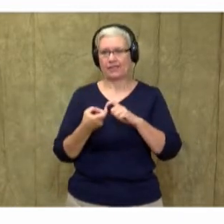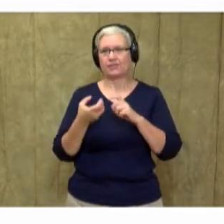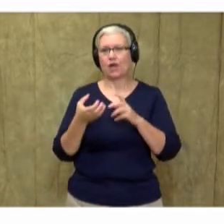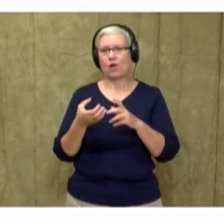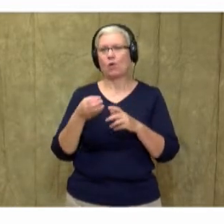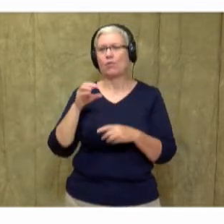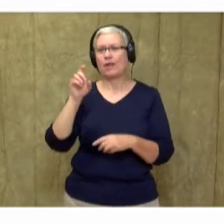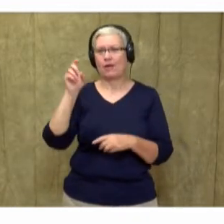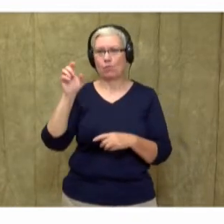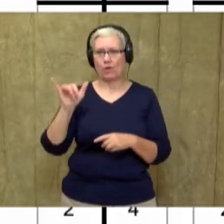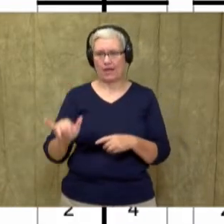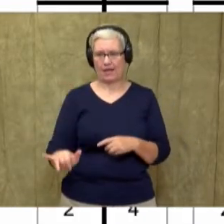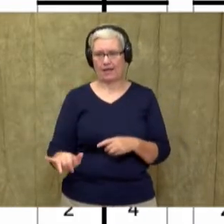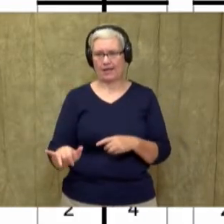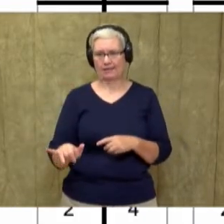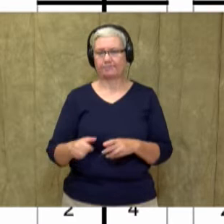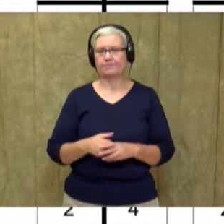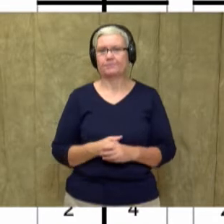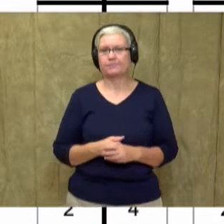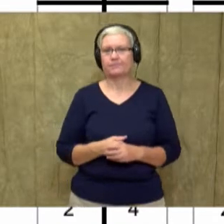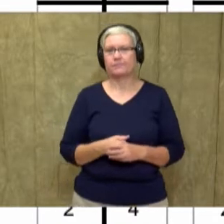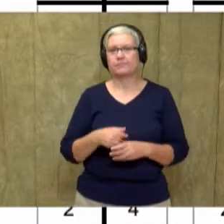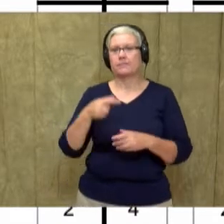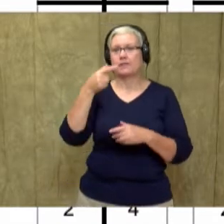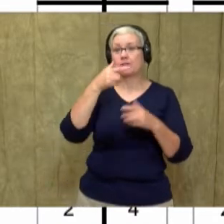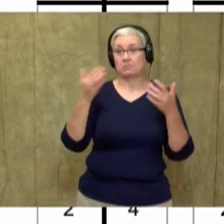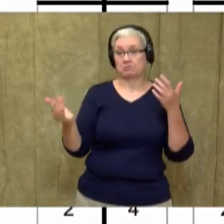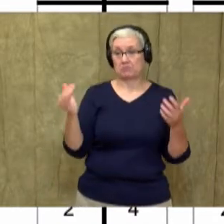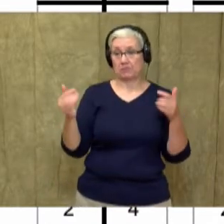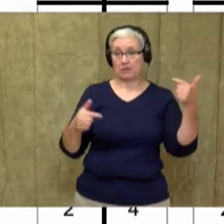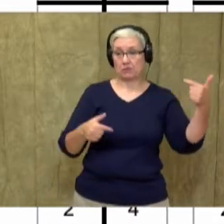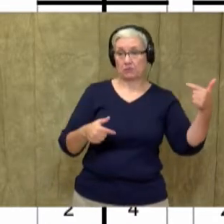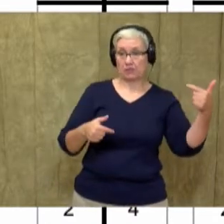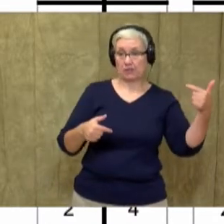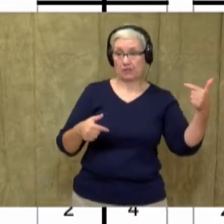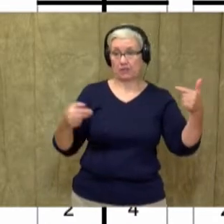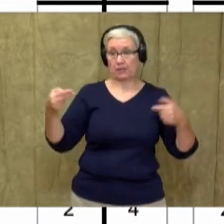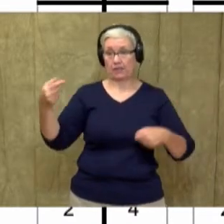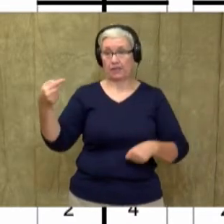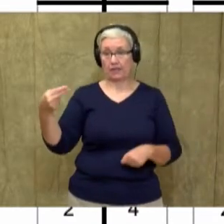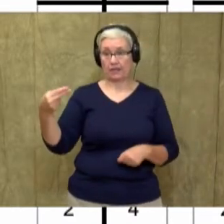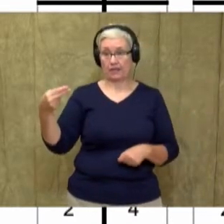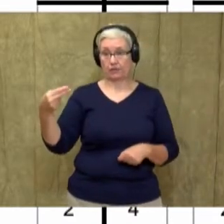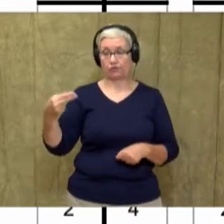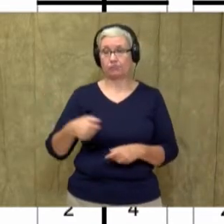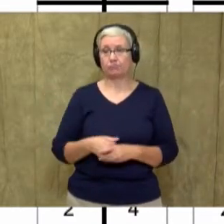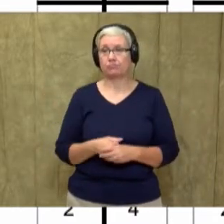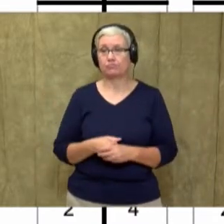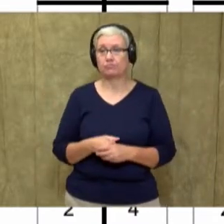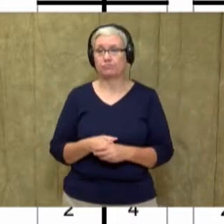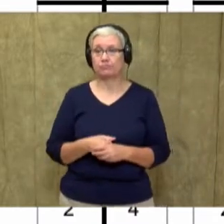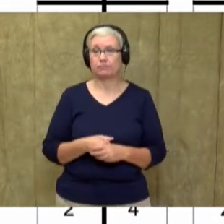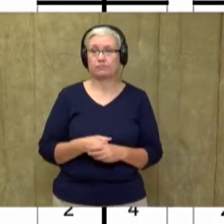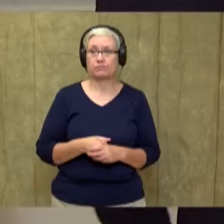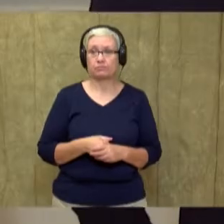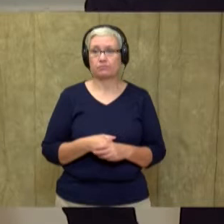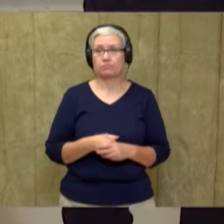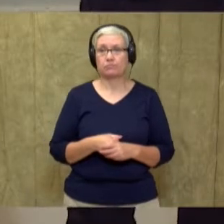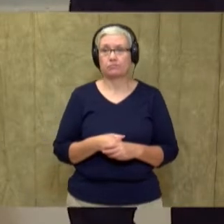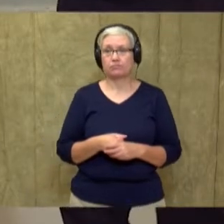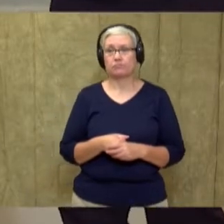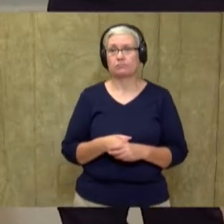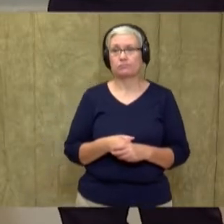values. But when I look at G and H, you also see, when we're trying to compare these,